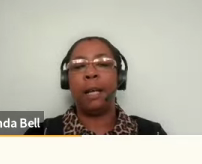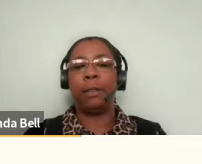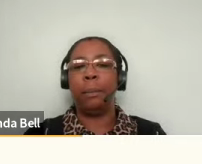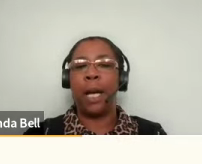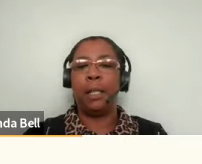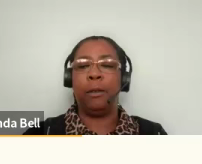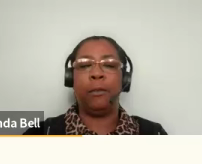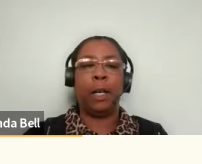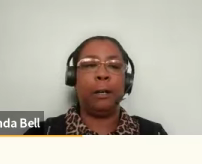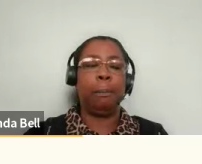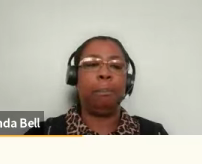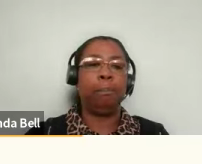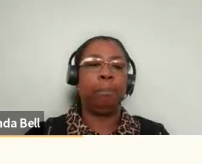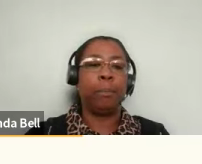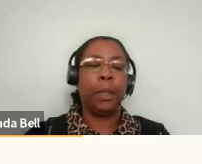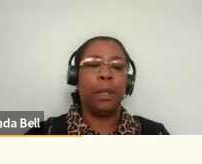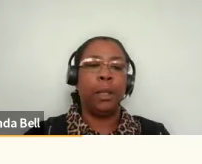housing. They had to have some kind of